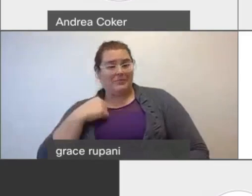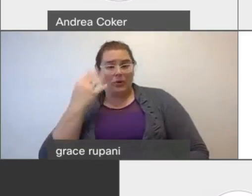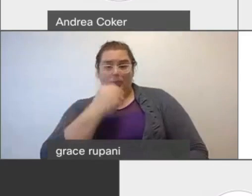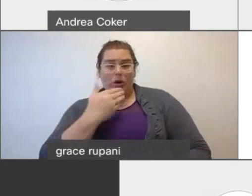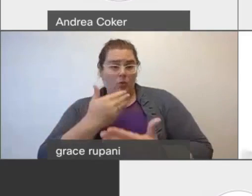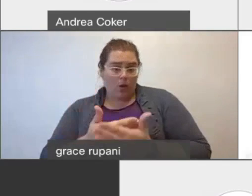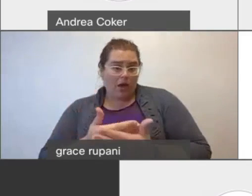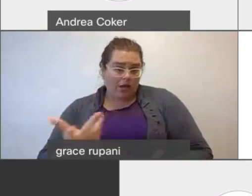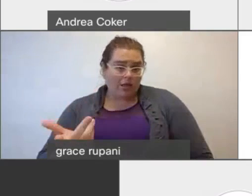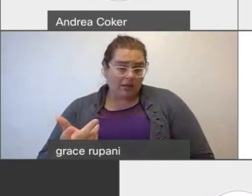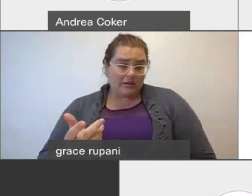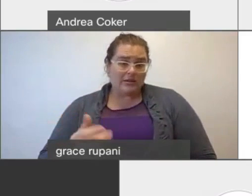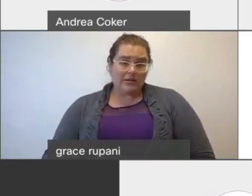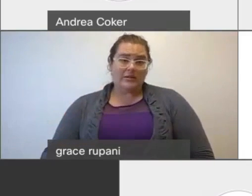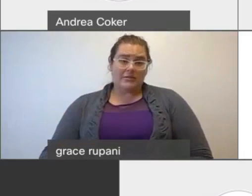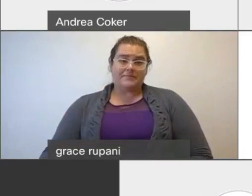We're doing better than